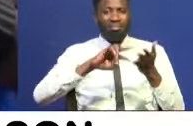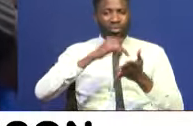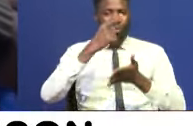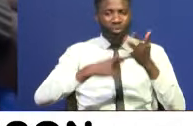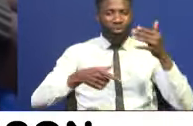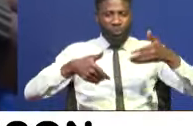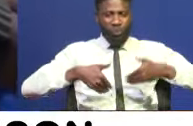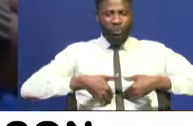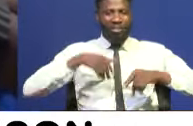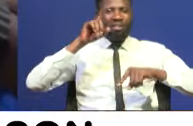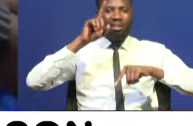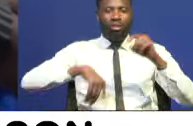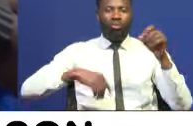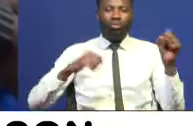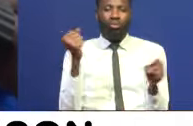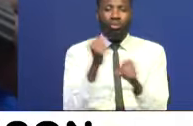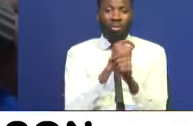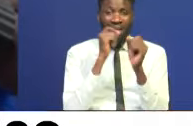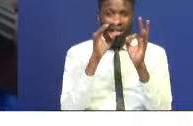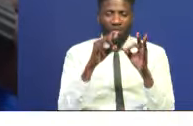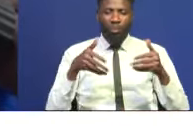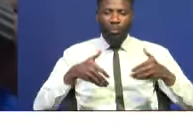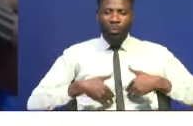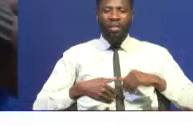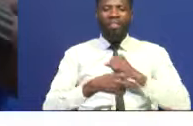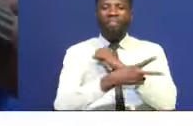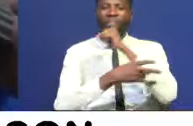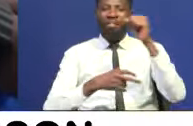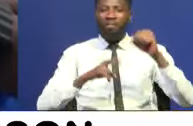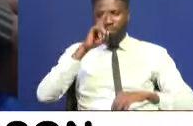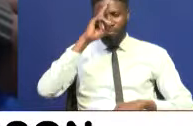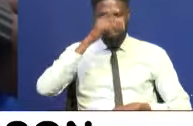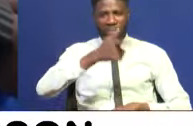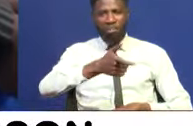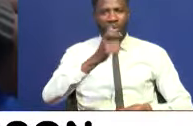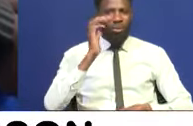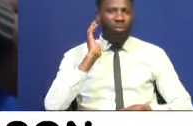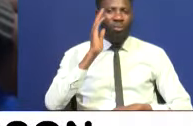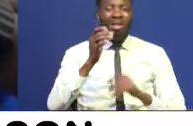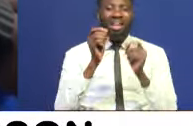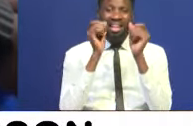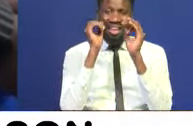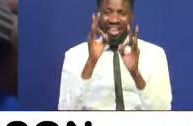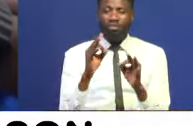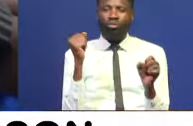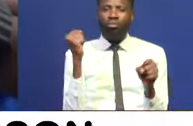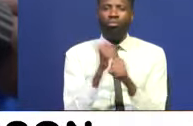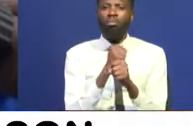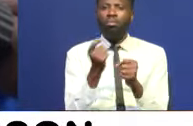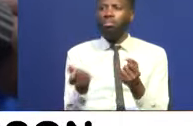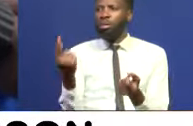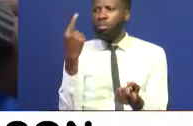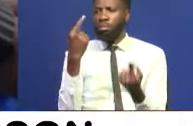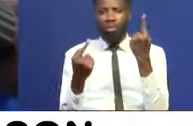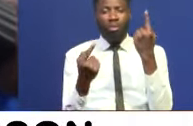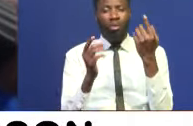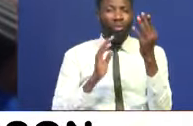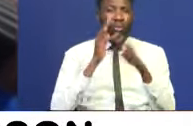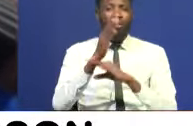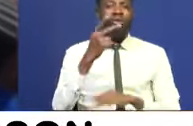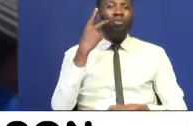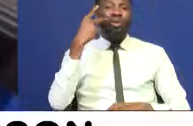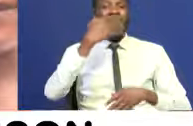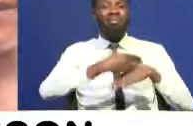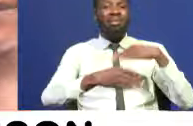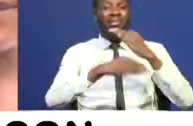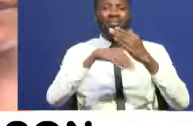vijana wakianza kuiba watapigwa risasi. Saa zile kazi imejitokeza over mijengo 200. Hao ni vijana wangapi wameajiriwa kazi?